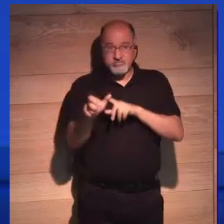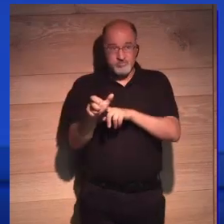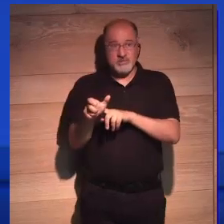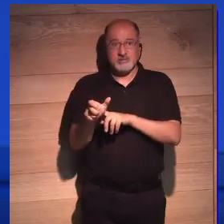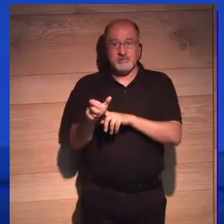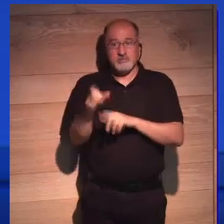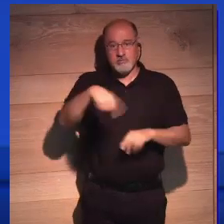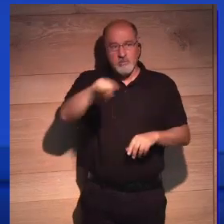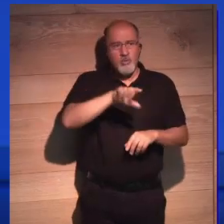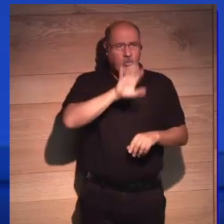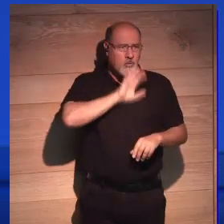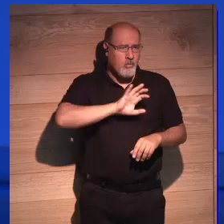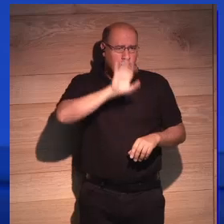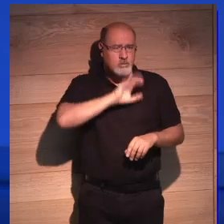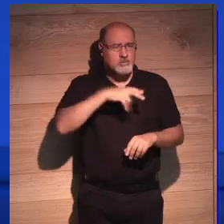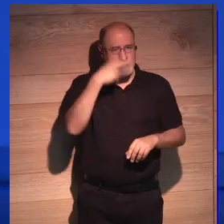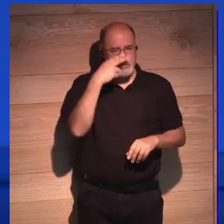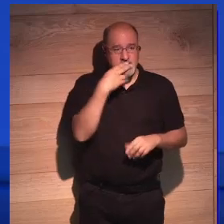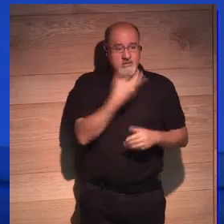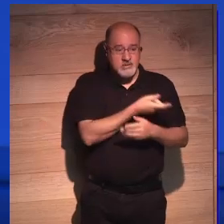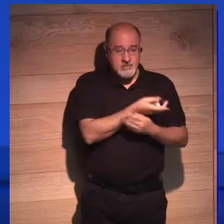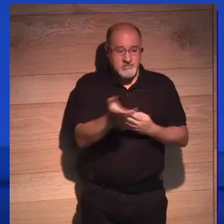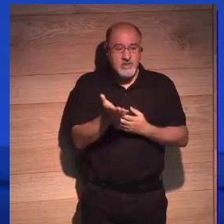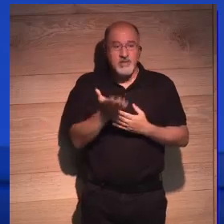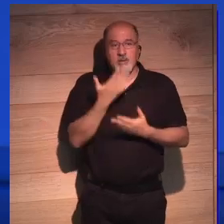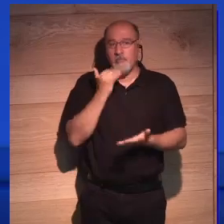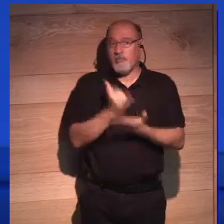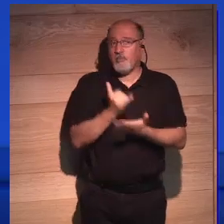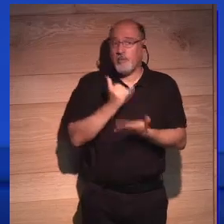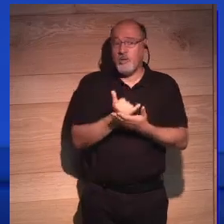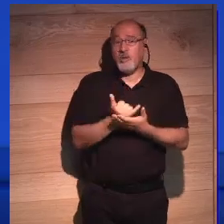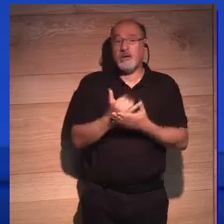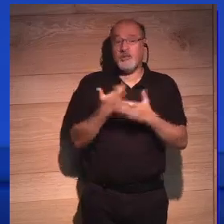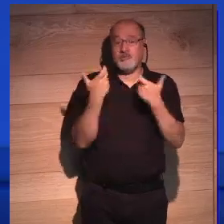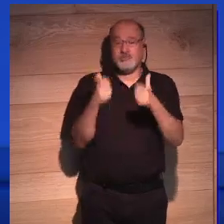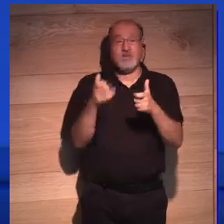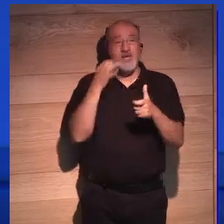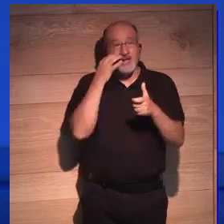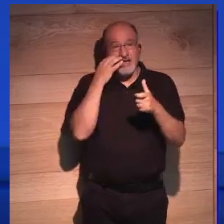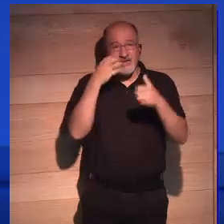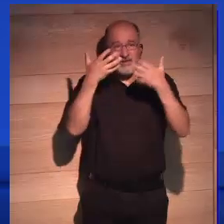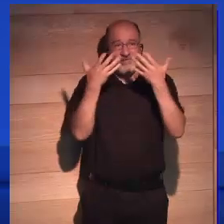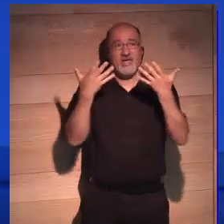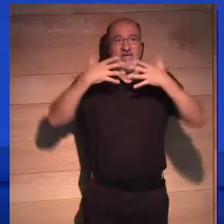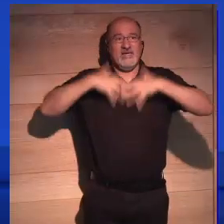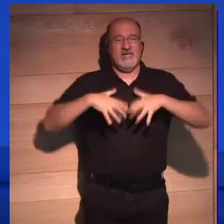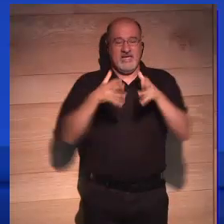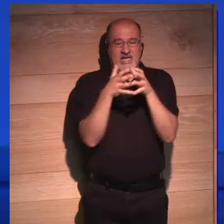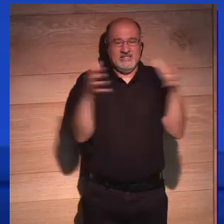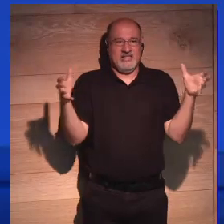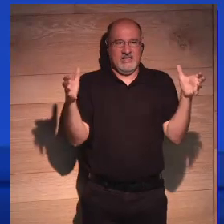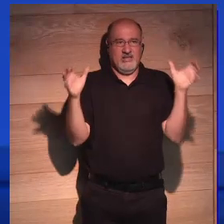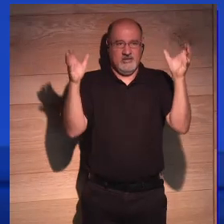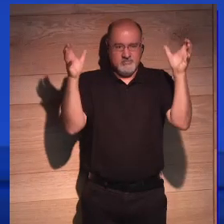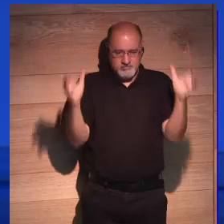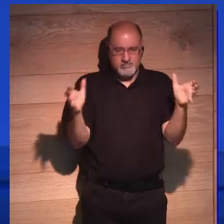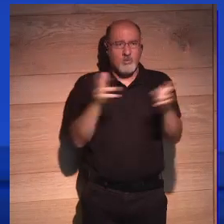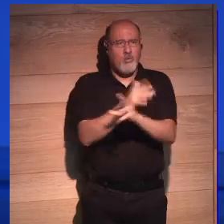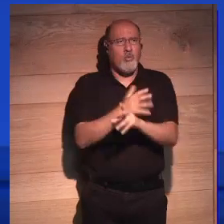or just having a go yourself at home, what's your toolkit? What things can you play with for your audience? Well, I'll tell you some things that XR